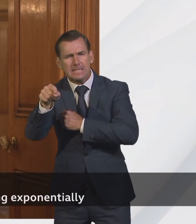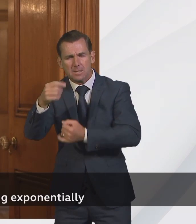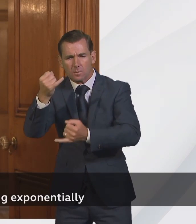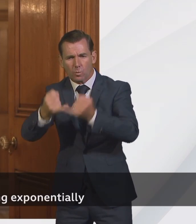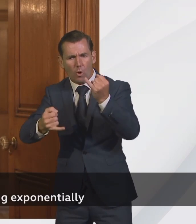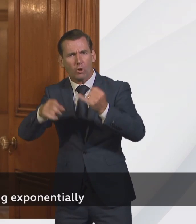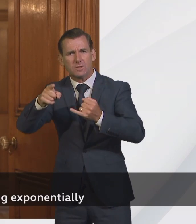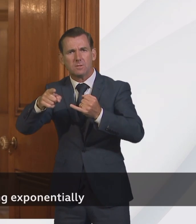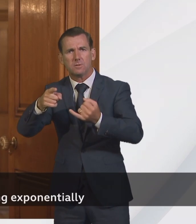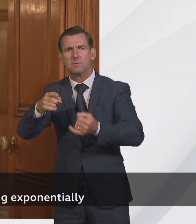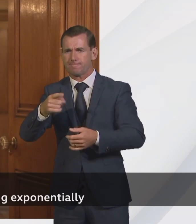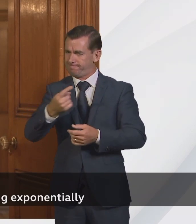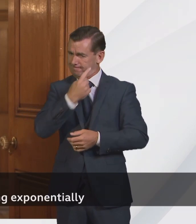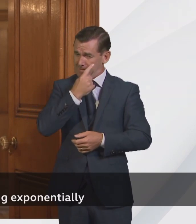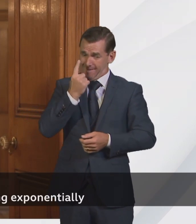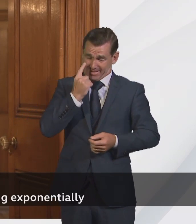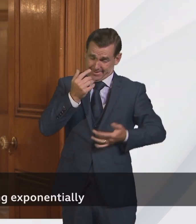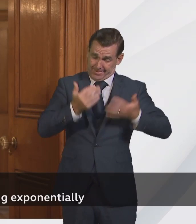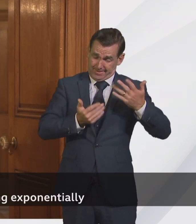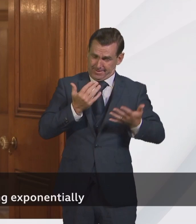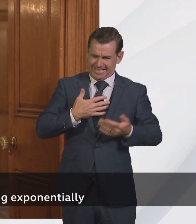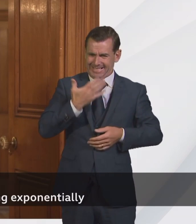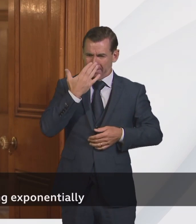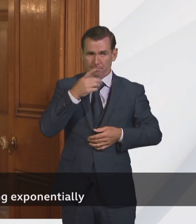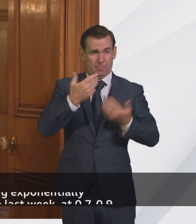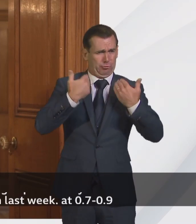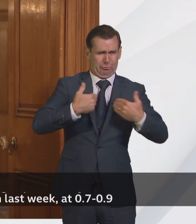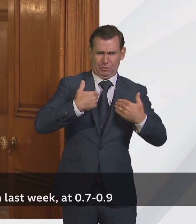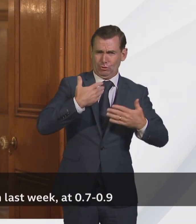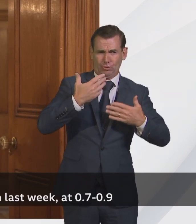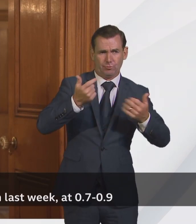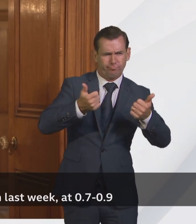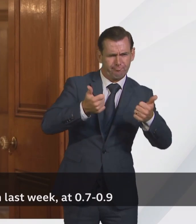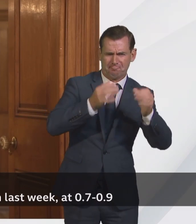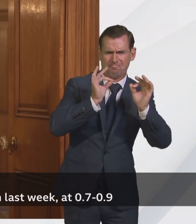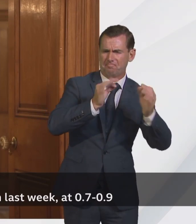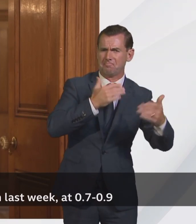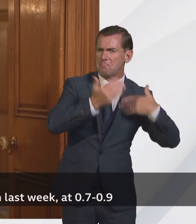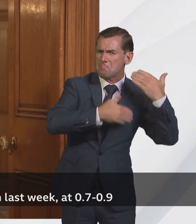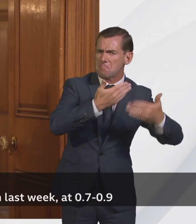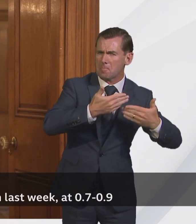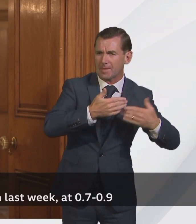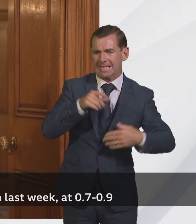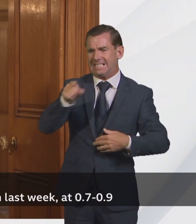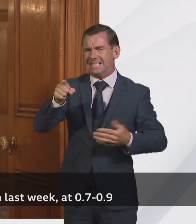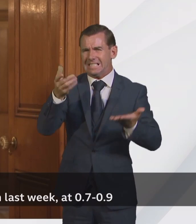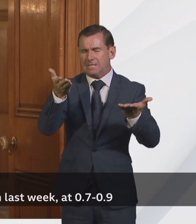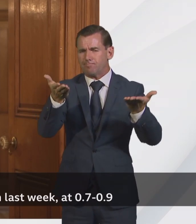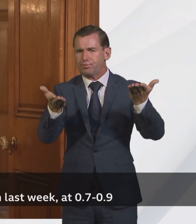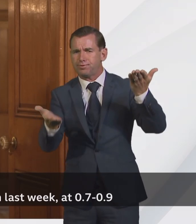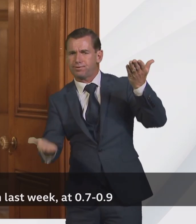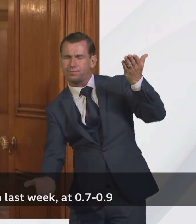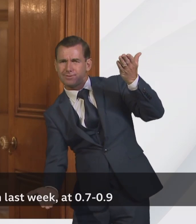actually a lot of the evidence points to the fact that those are the children we need to be most worried about, that they may have fallen the furthest